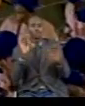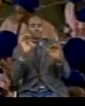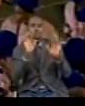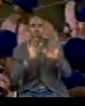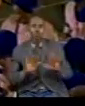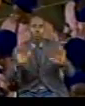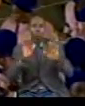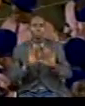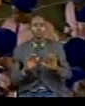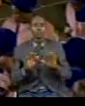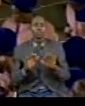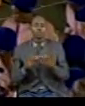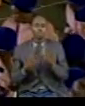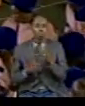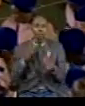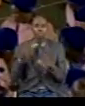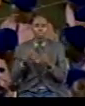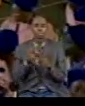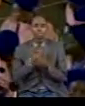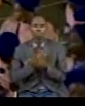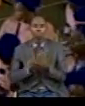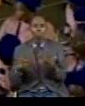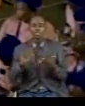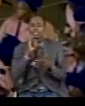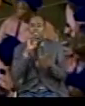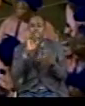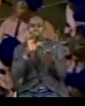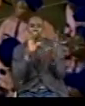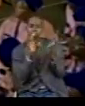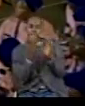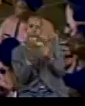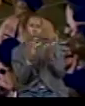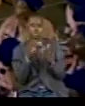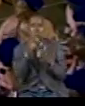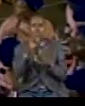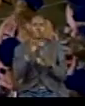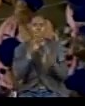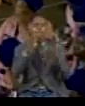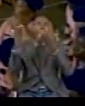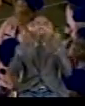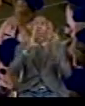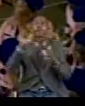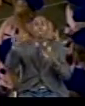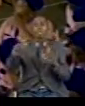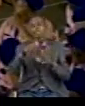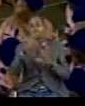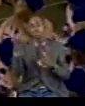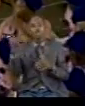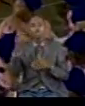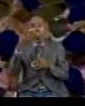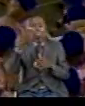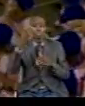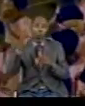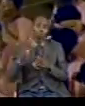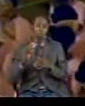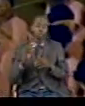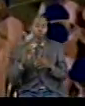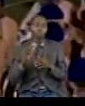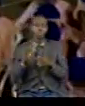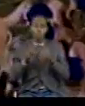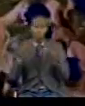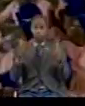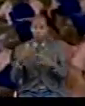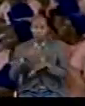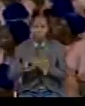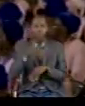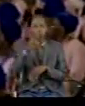serving another sin, not the God of heaven. But tonight, you will return. I